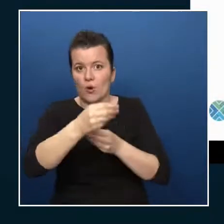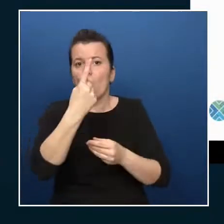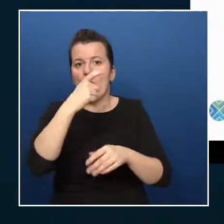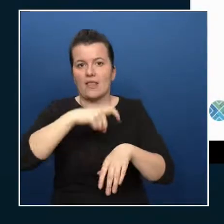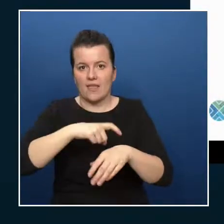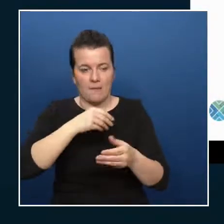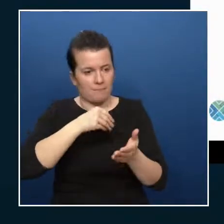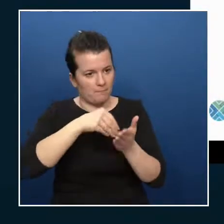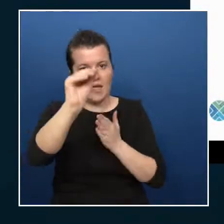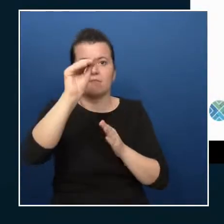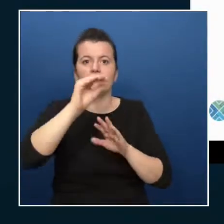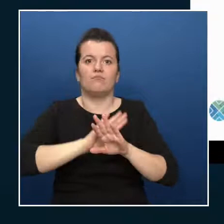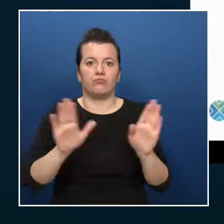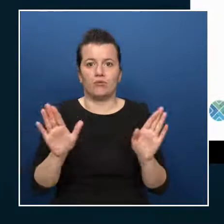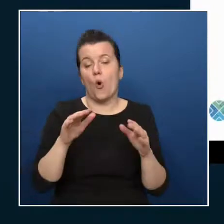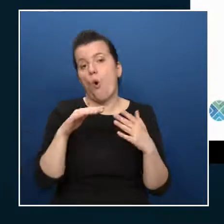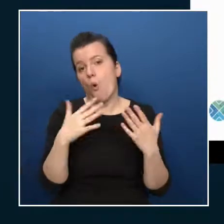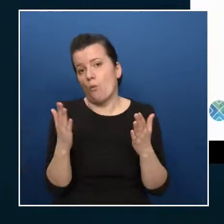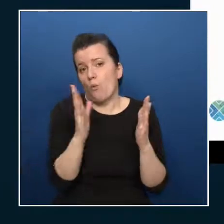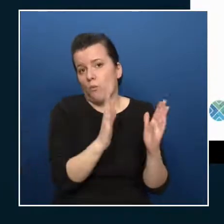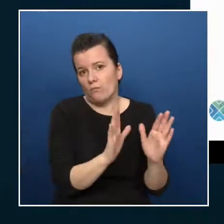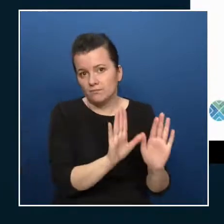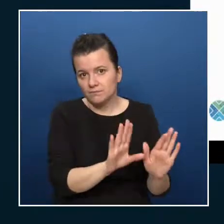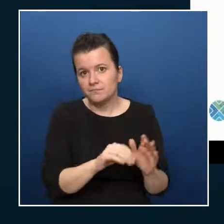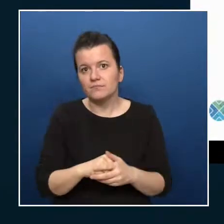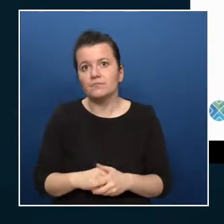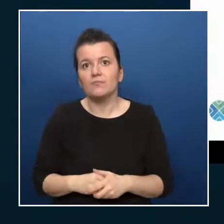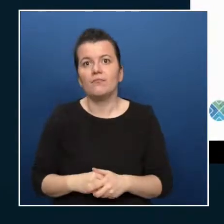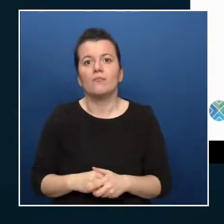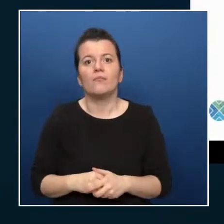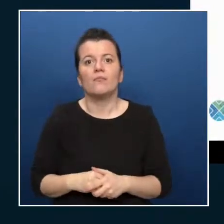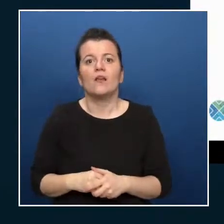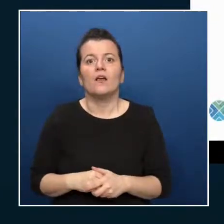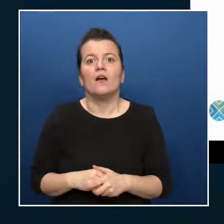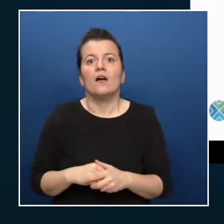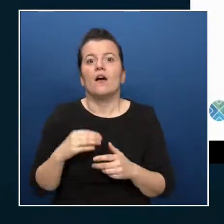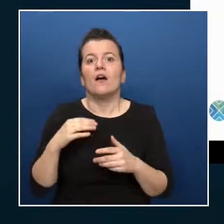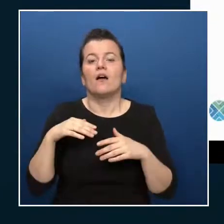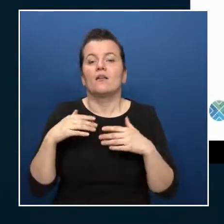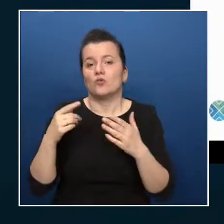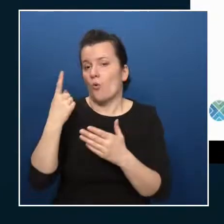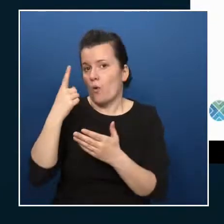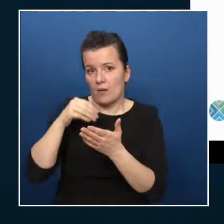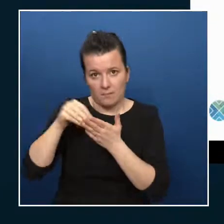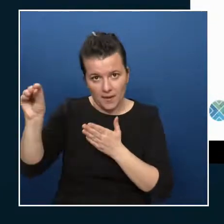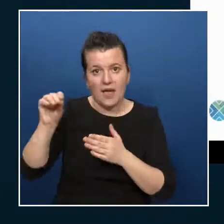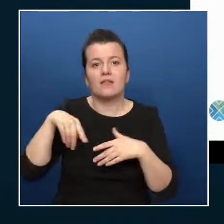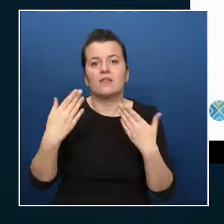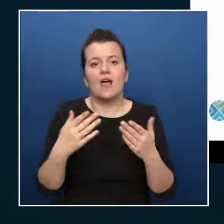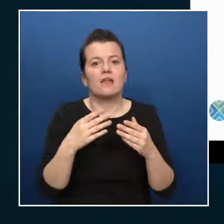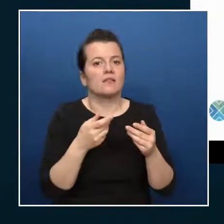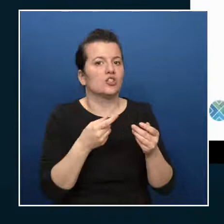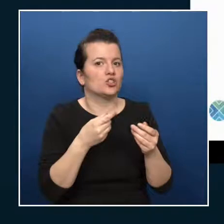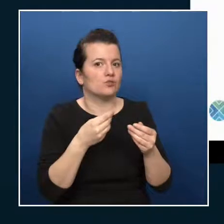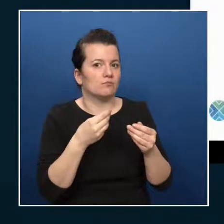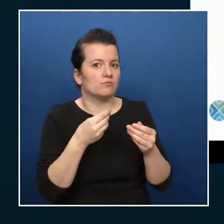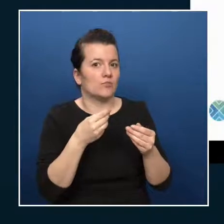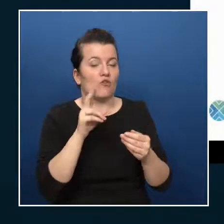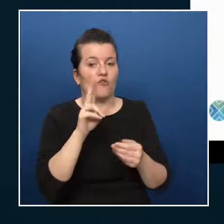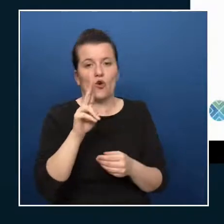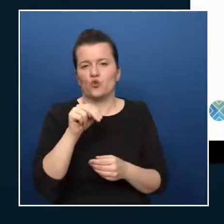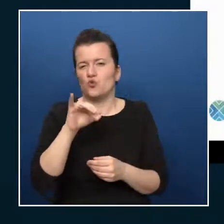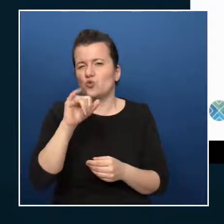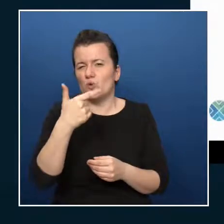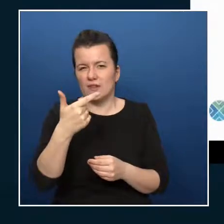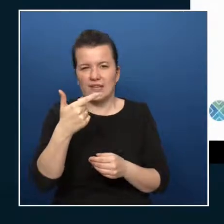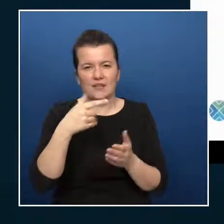for example. And use managed services when possible. So although the cost per unit for these managed